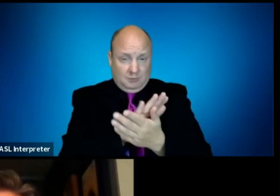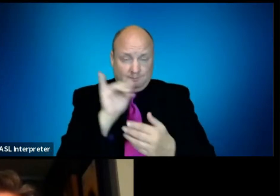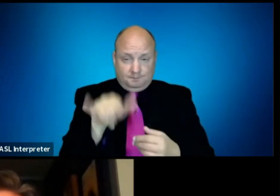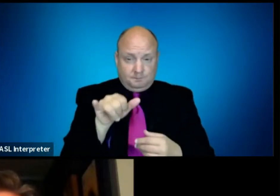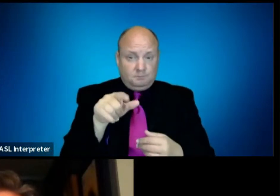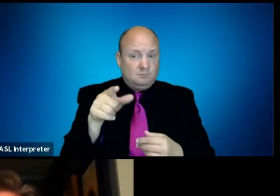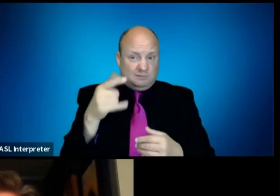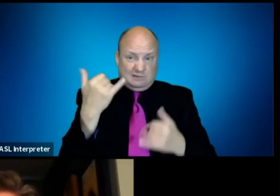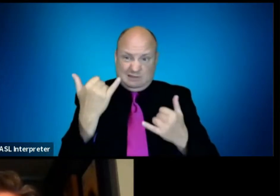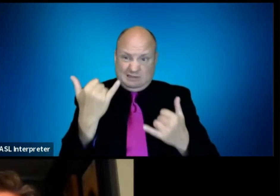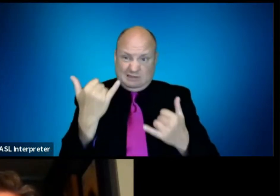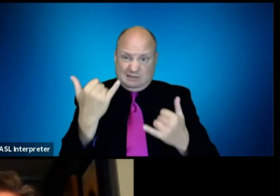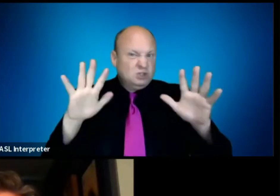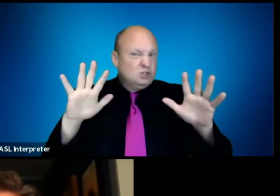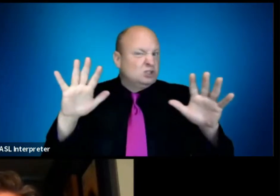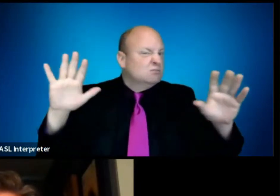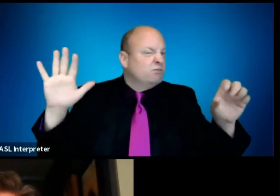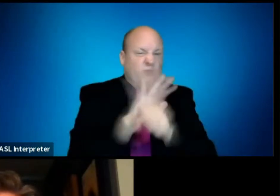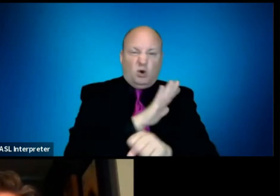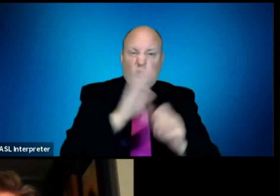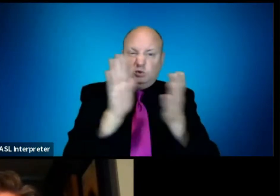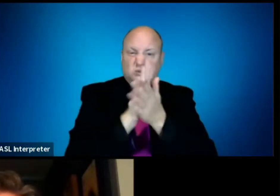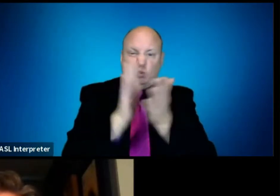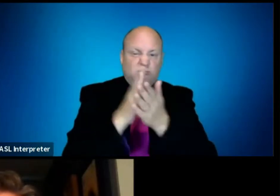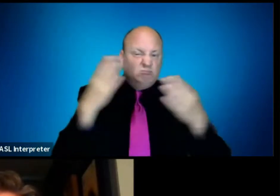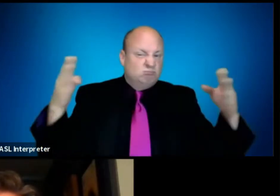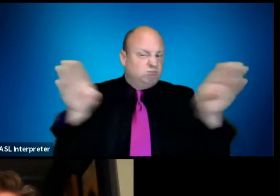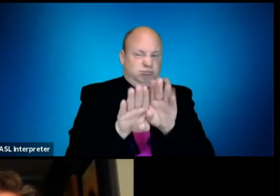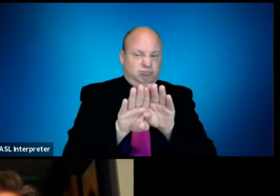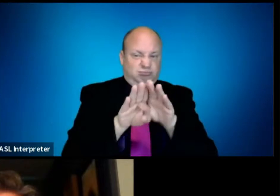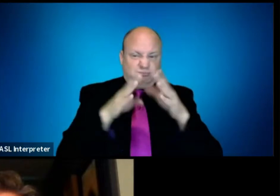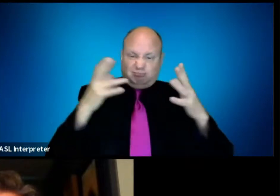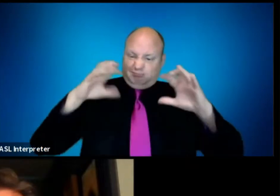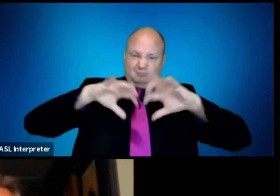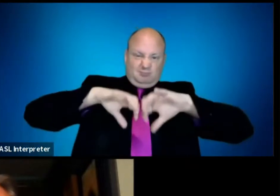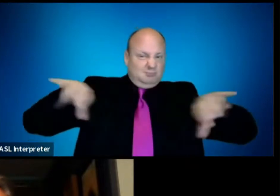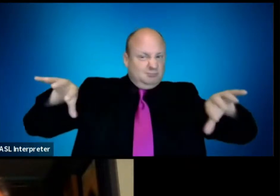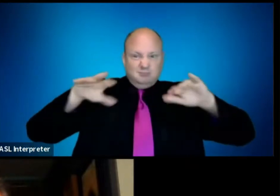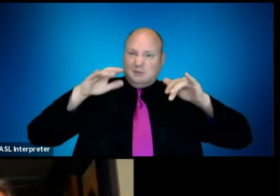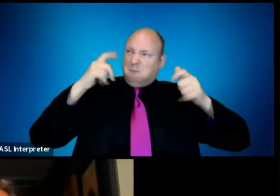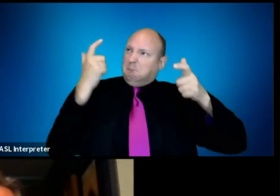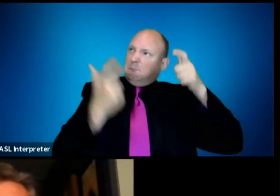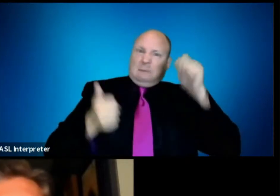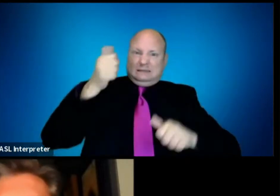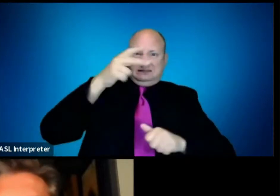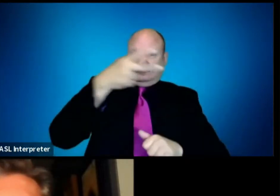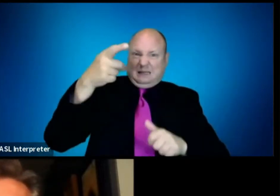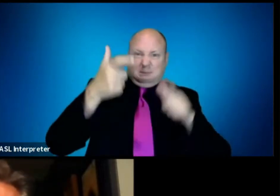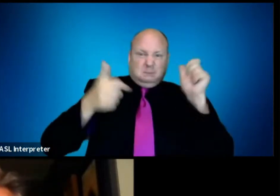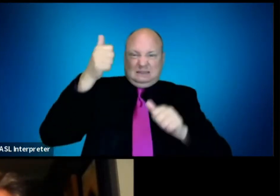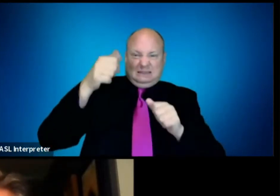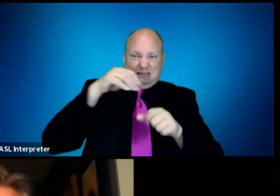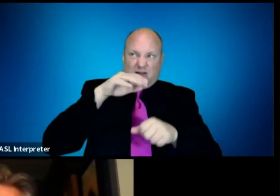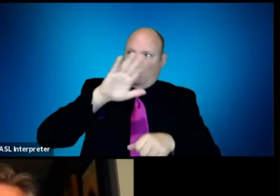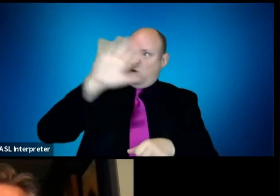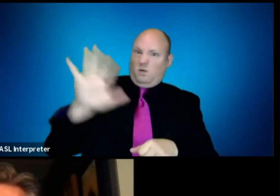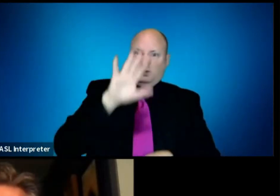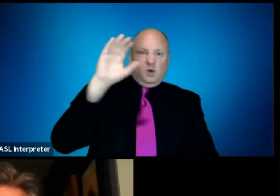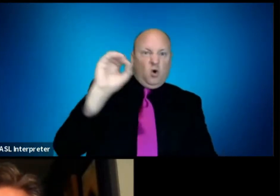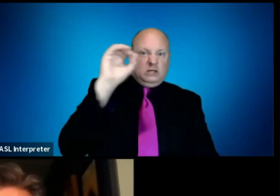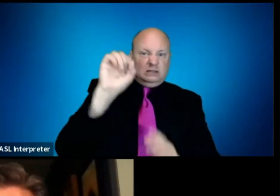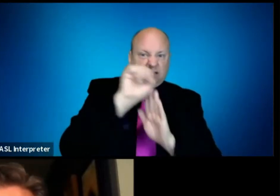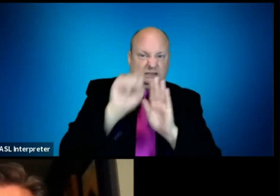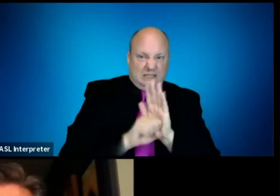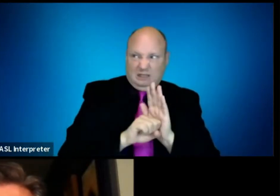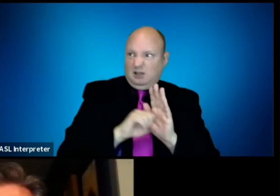week. Does this seem to show that the safety measures are not being followed? From what I understand, if kids